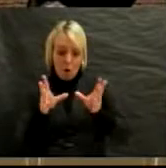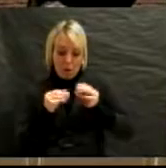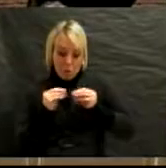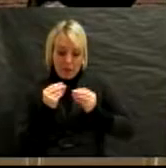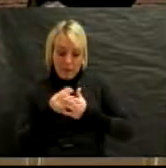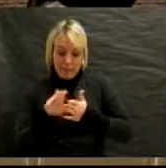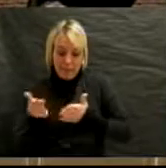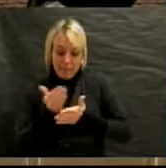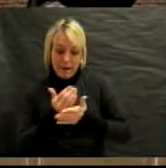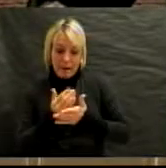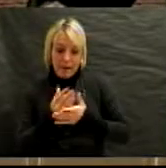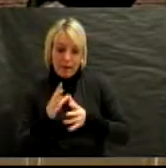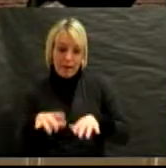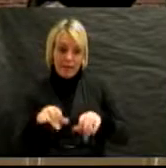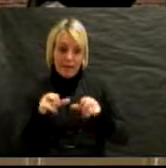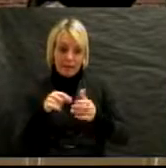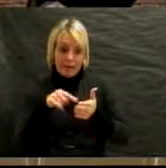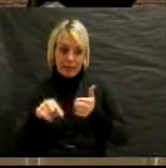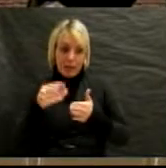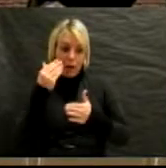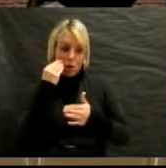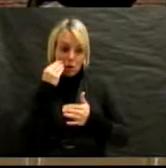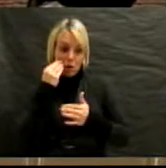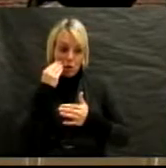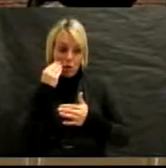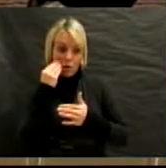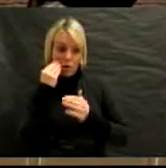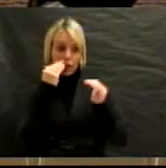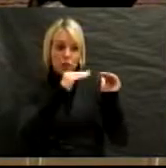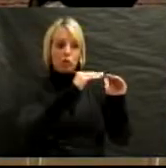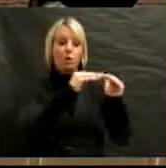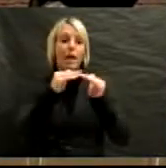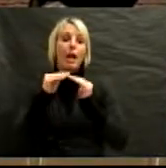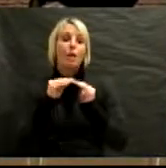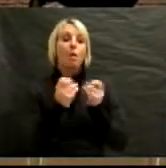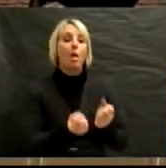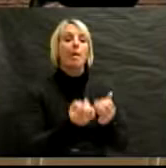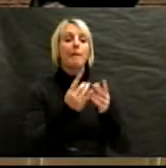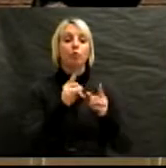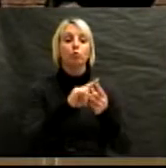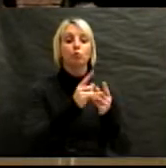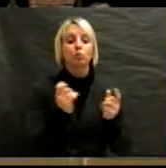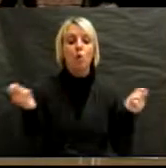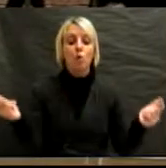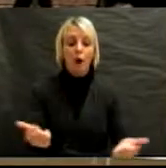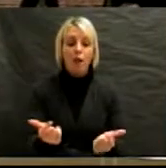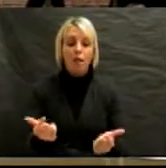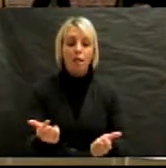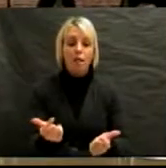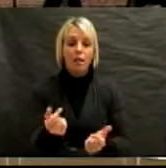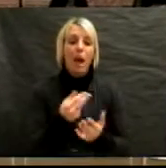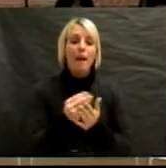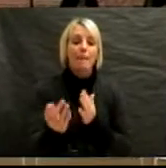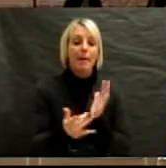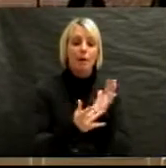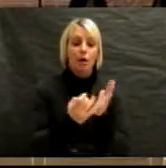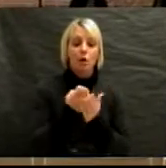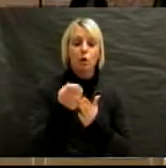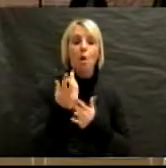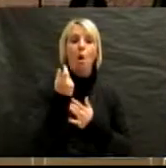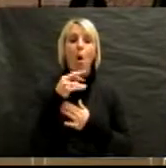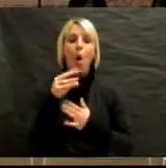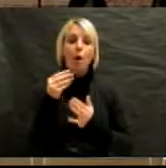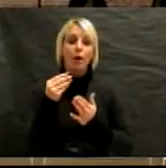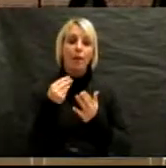then they either buy technology equipment or they donate the money back at the end of the year. So it's just a personal preference.